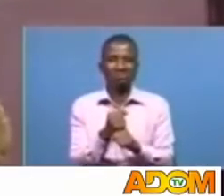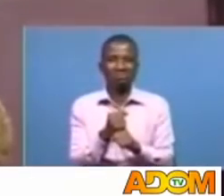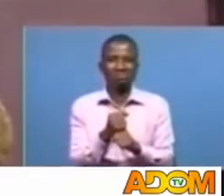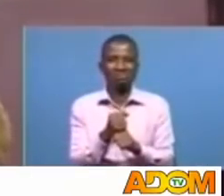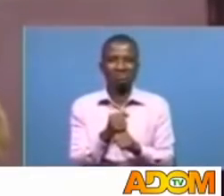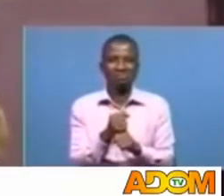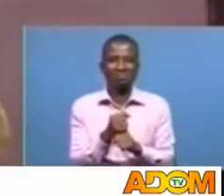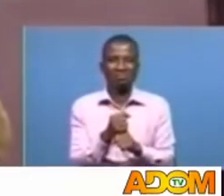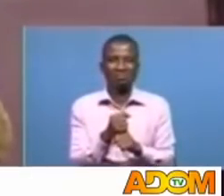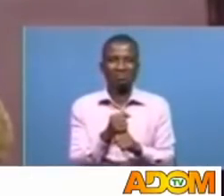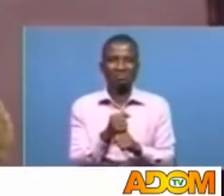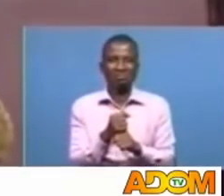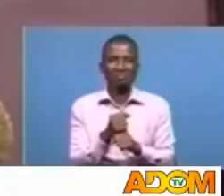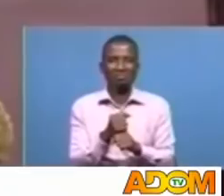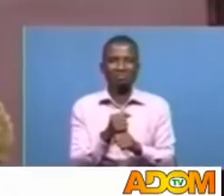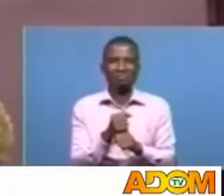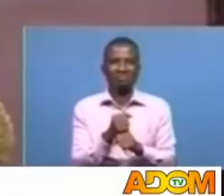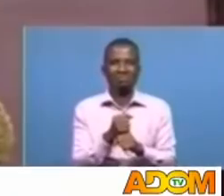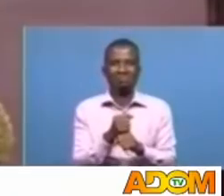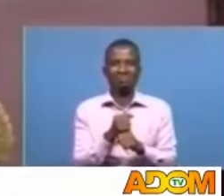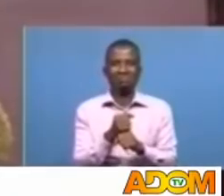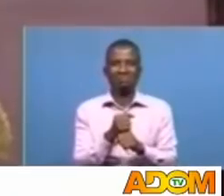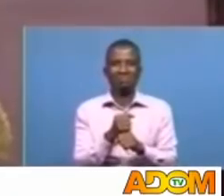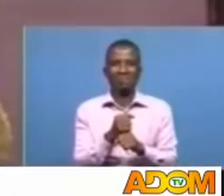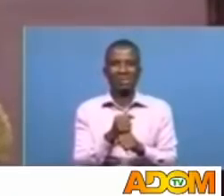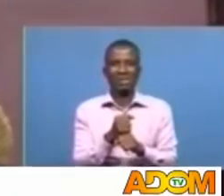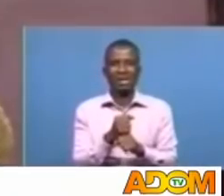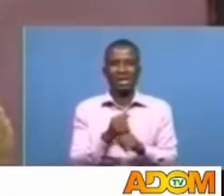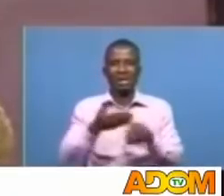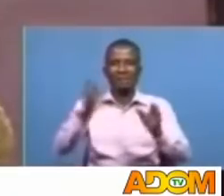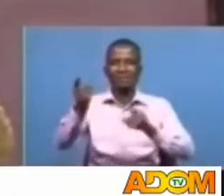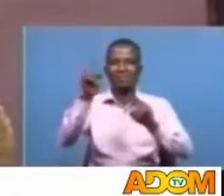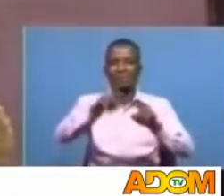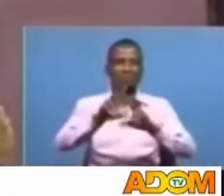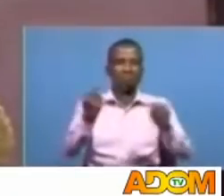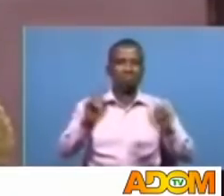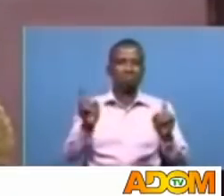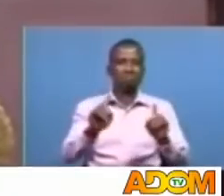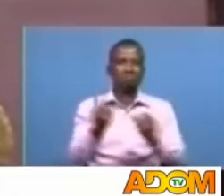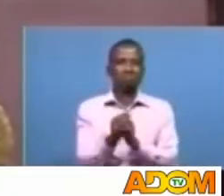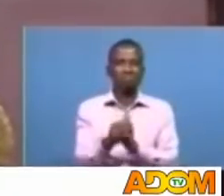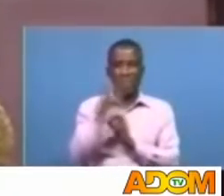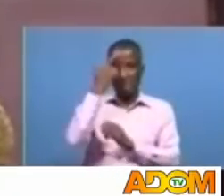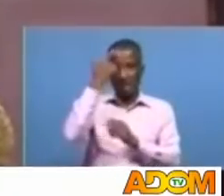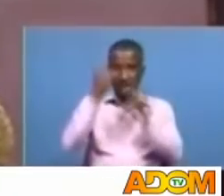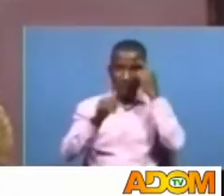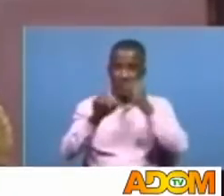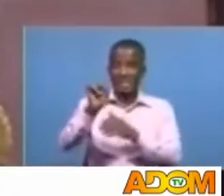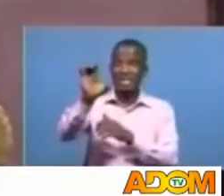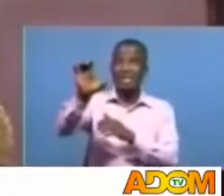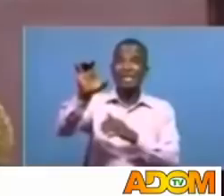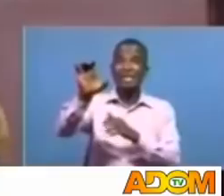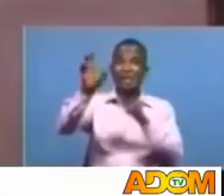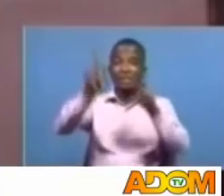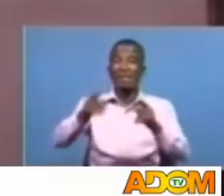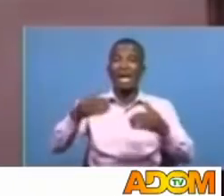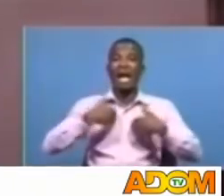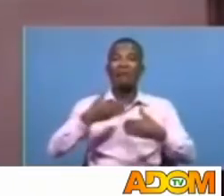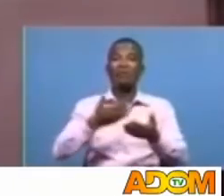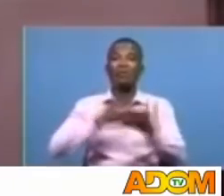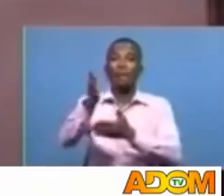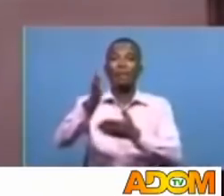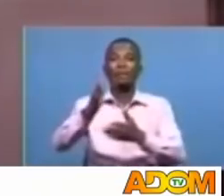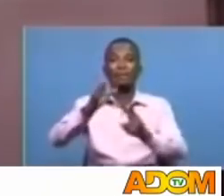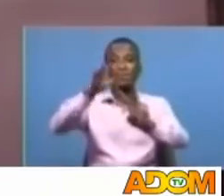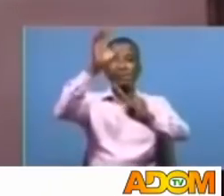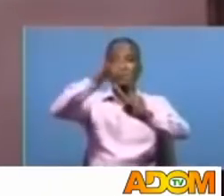an estoppel, because she has the right to refuse not to enter